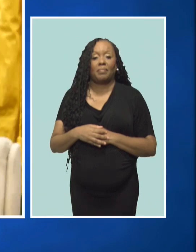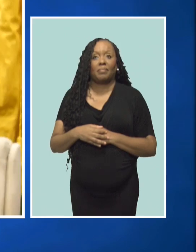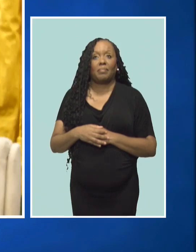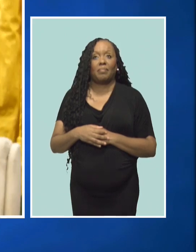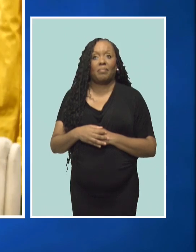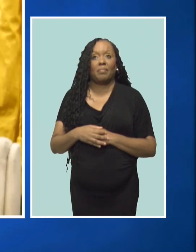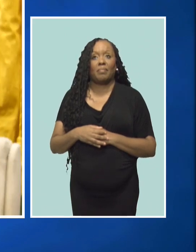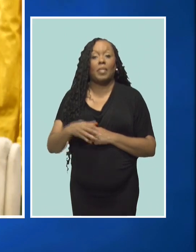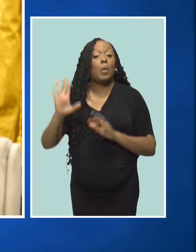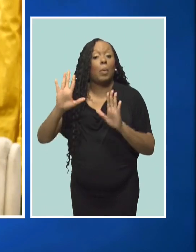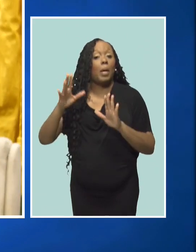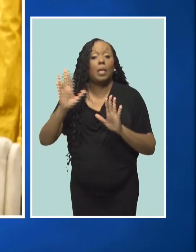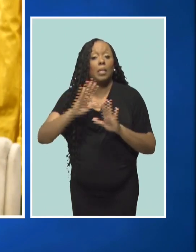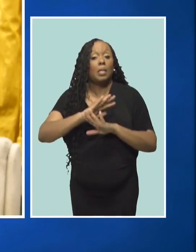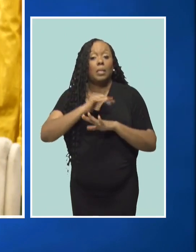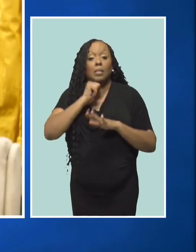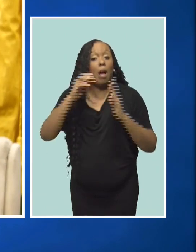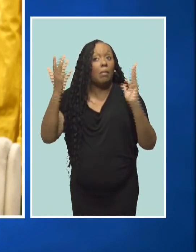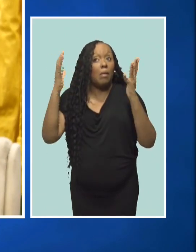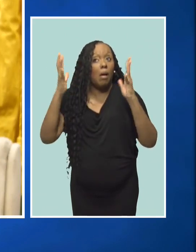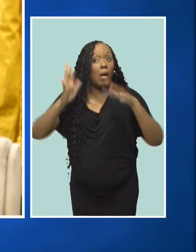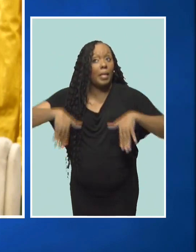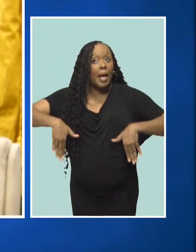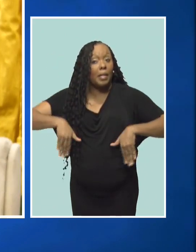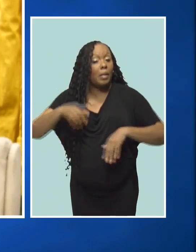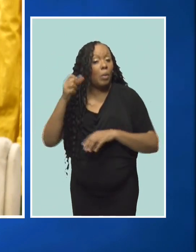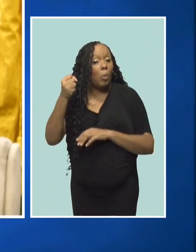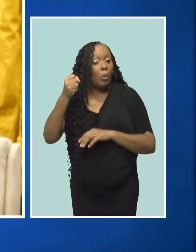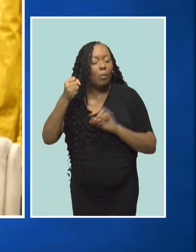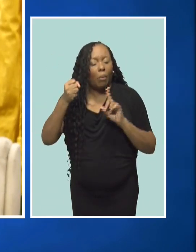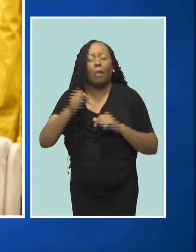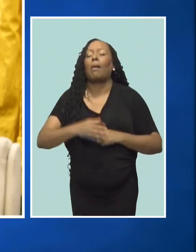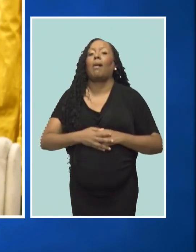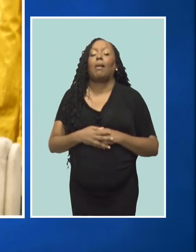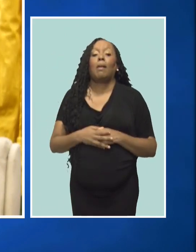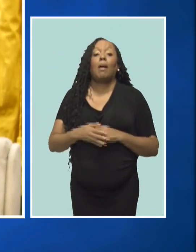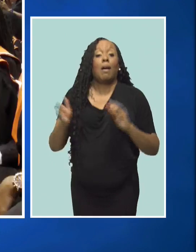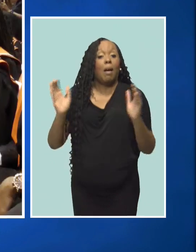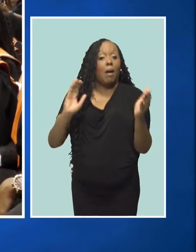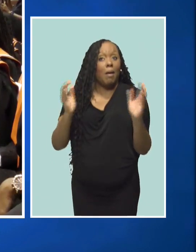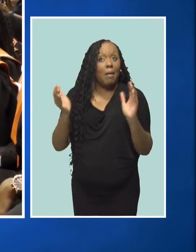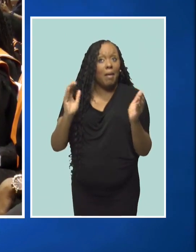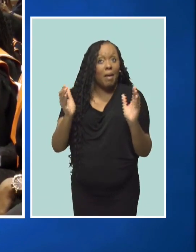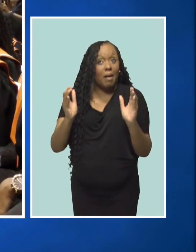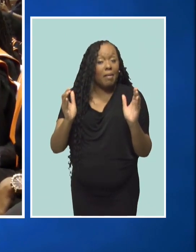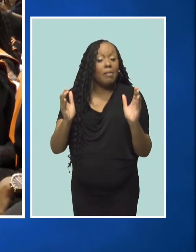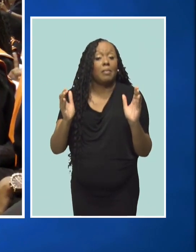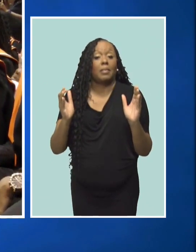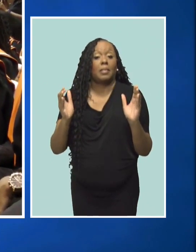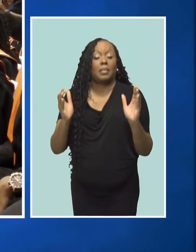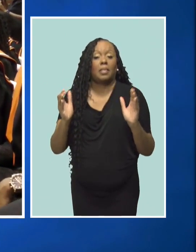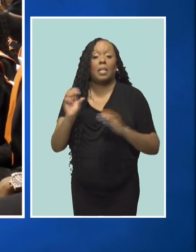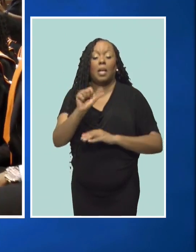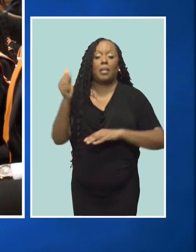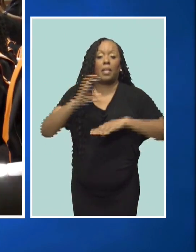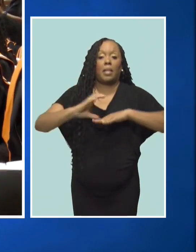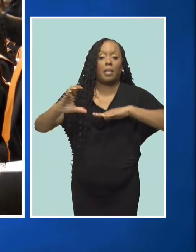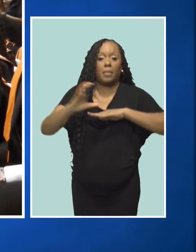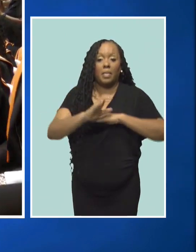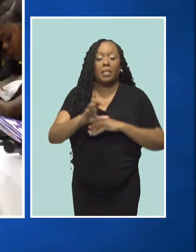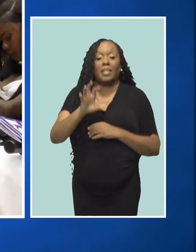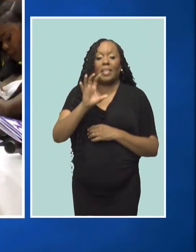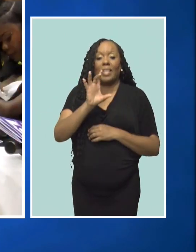Compared, hold the applause, you'll want to clap harder later, compared to an average in the Caribbean region